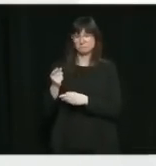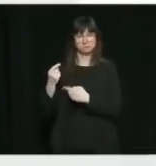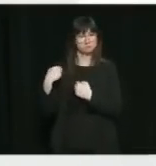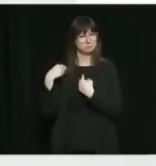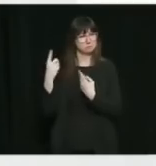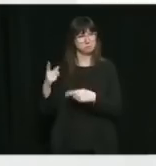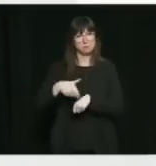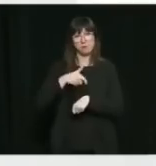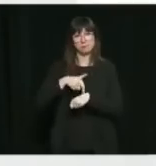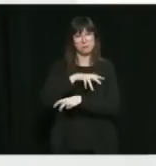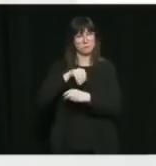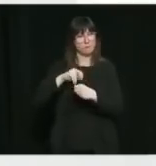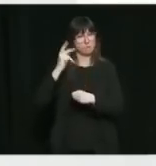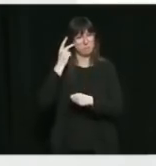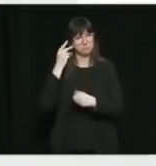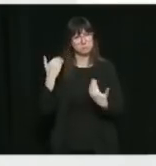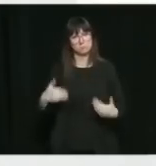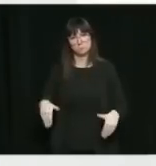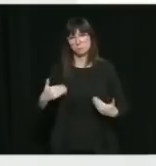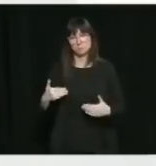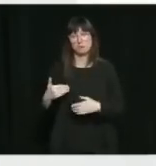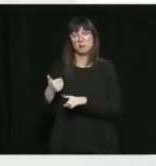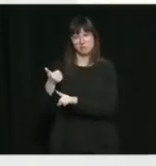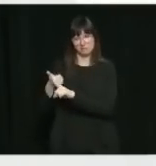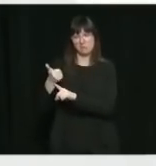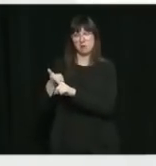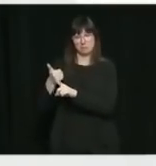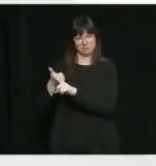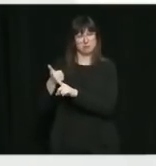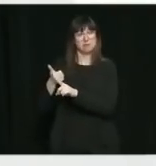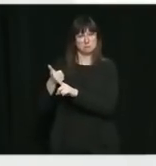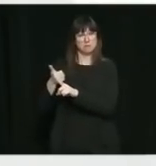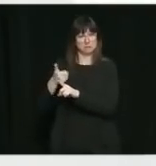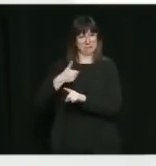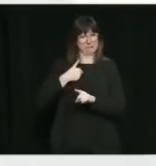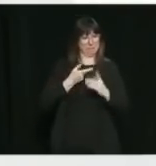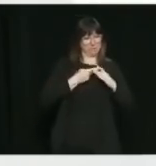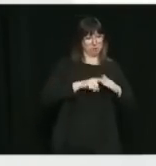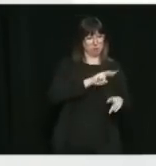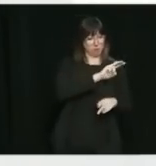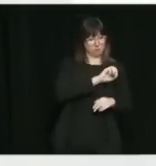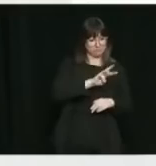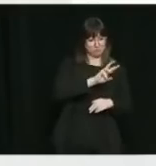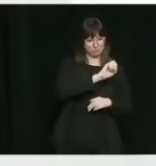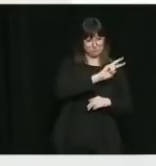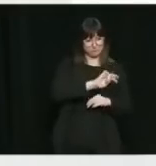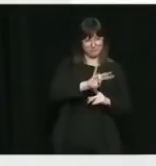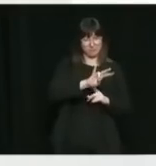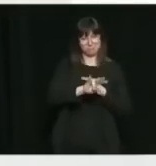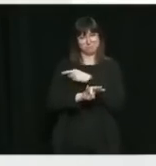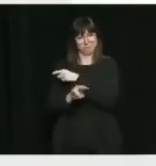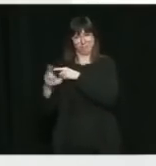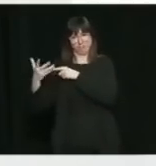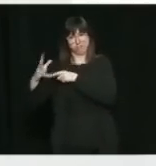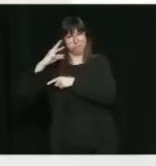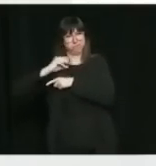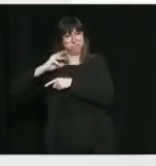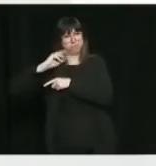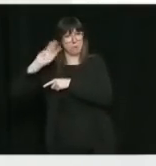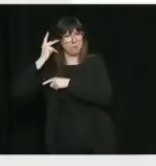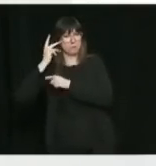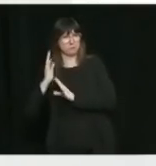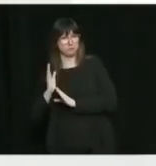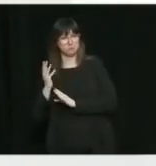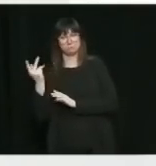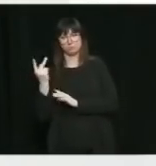He was already well into politics when I got my start way back in 2006, 2007, and was a great friend